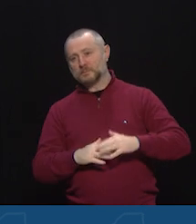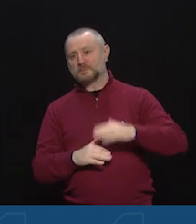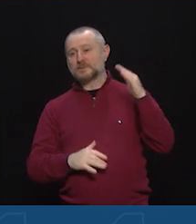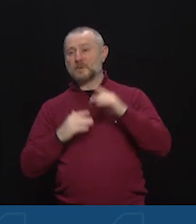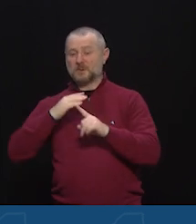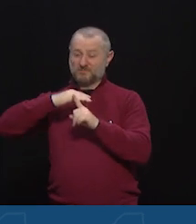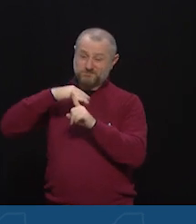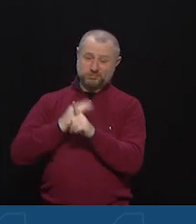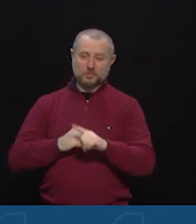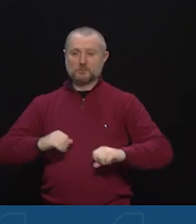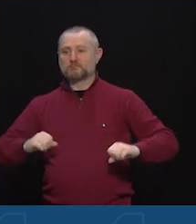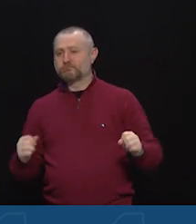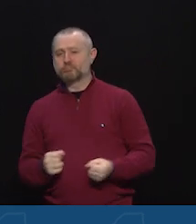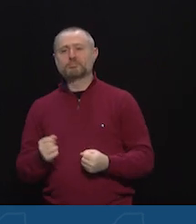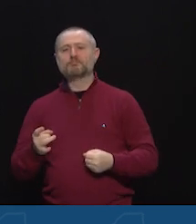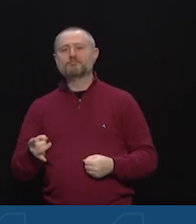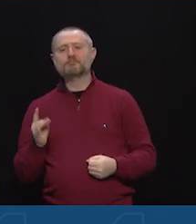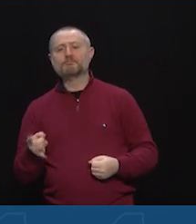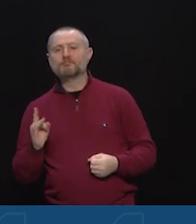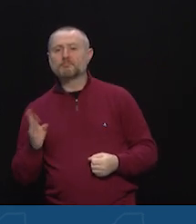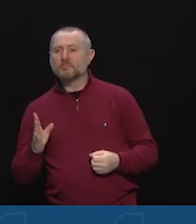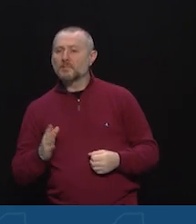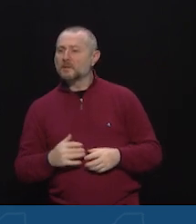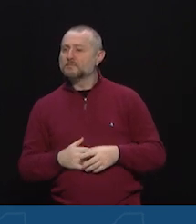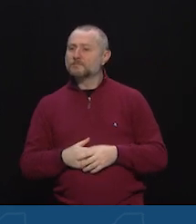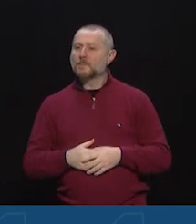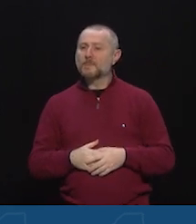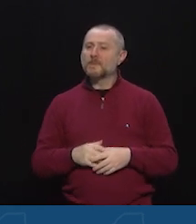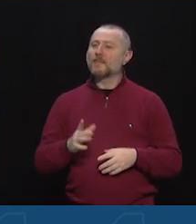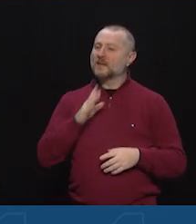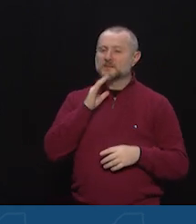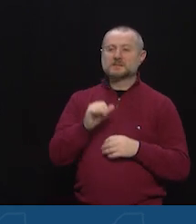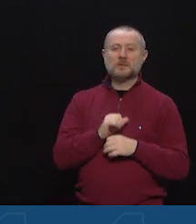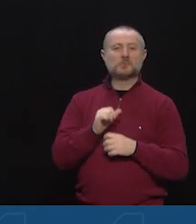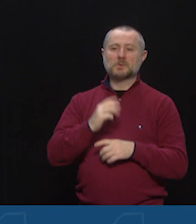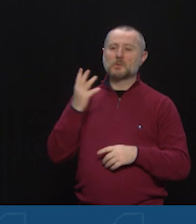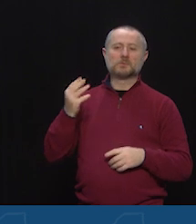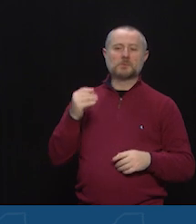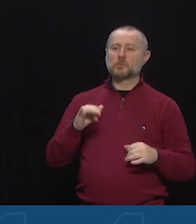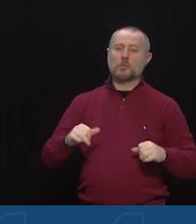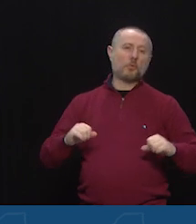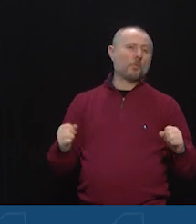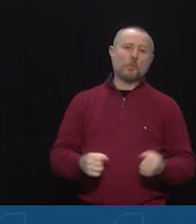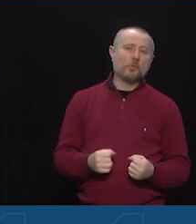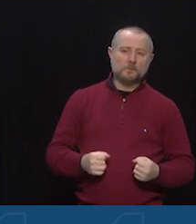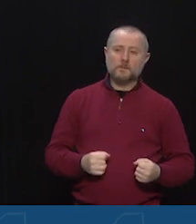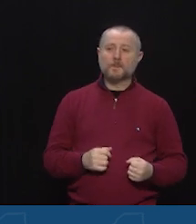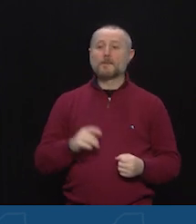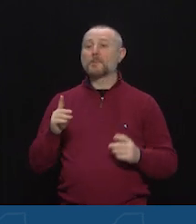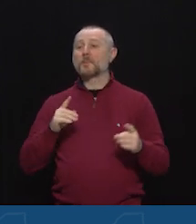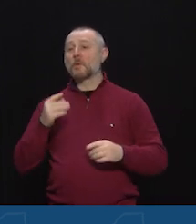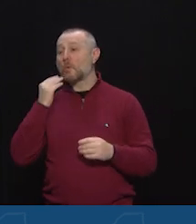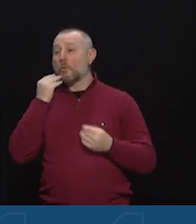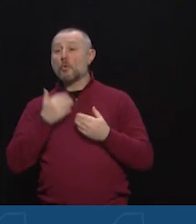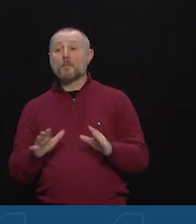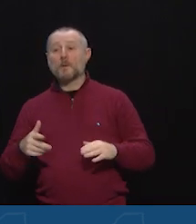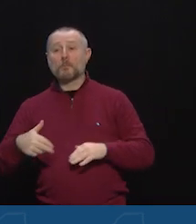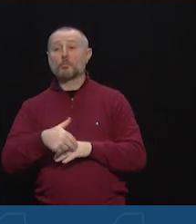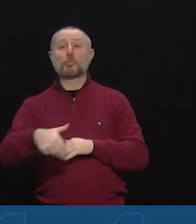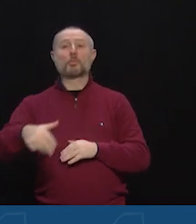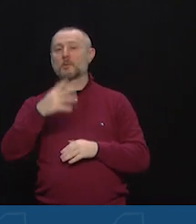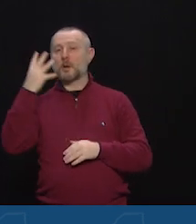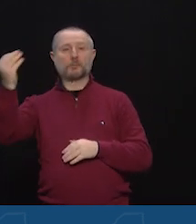at, they are dangerous, they are life-threatening for people who are out in these